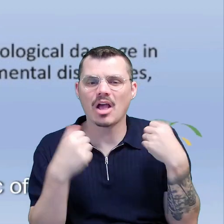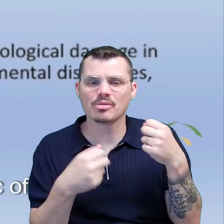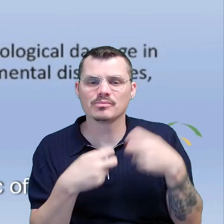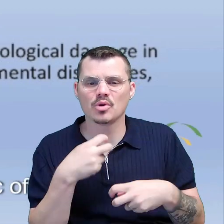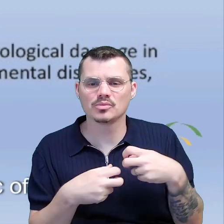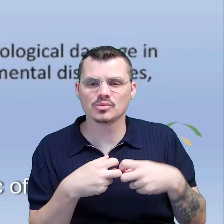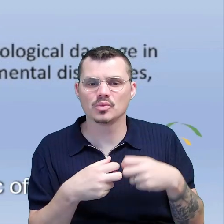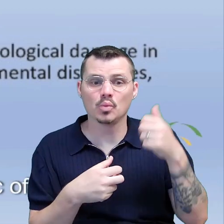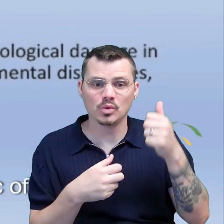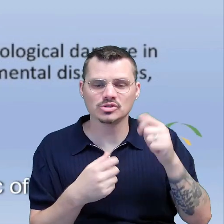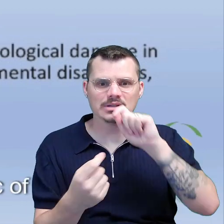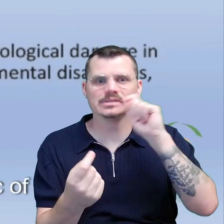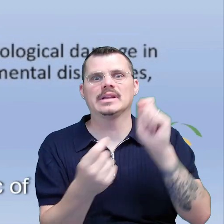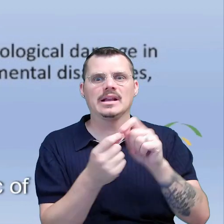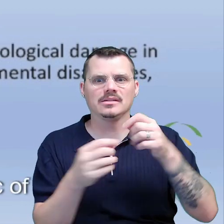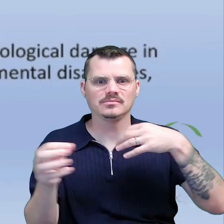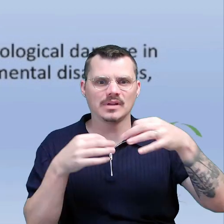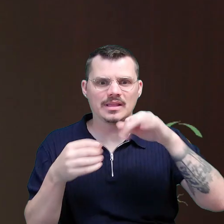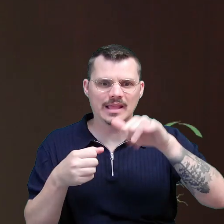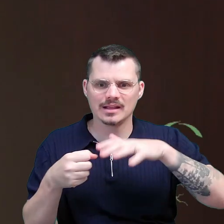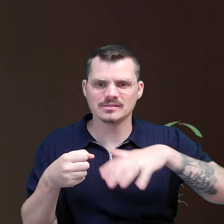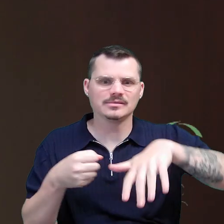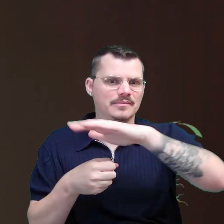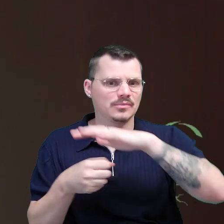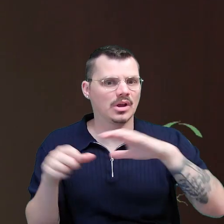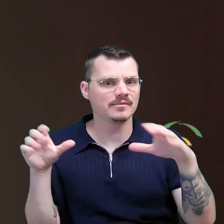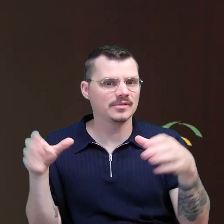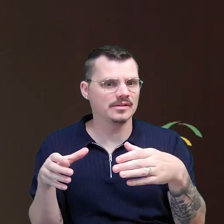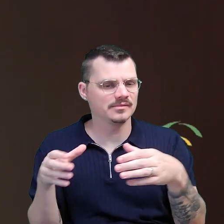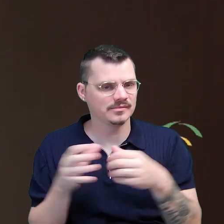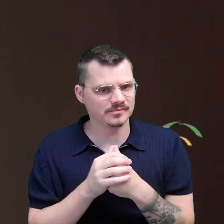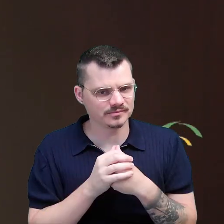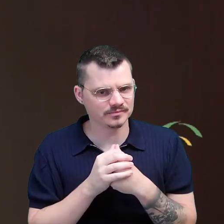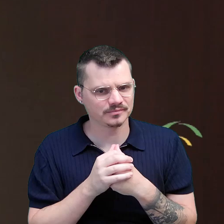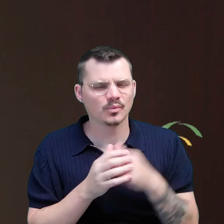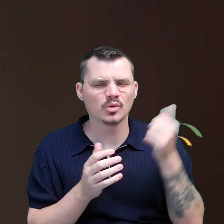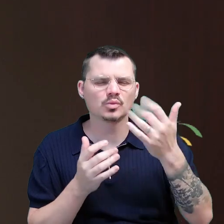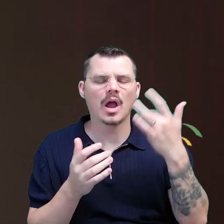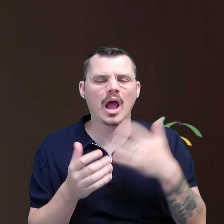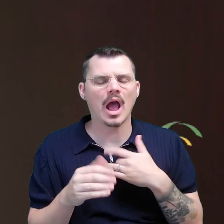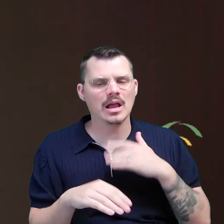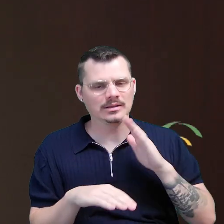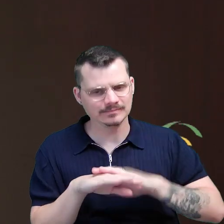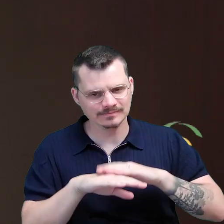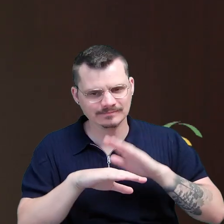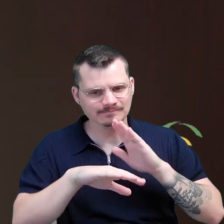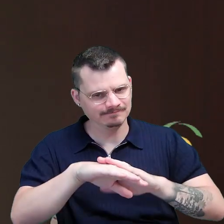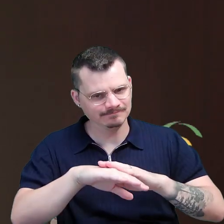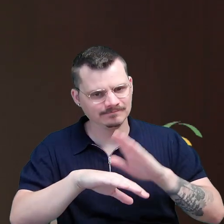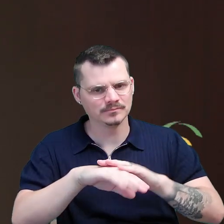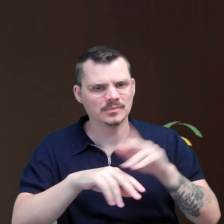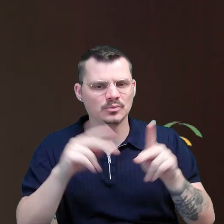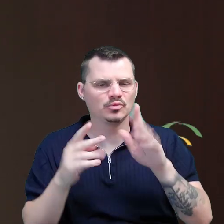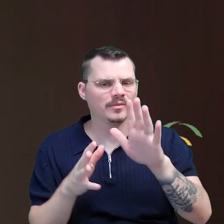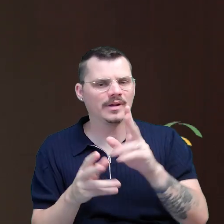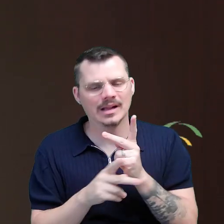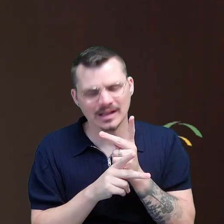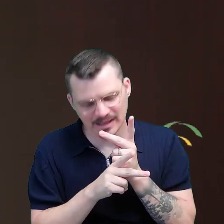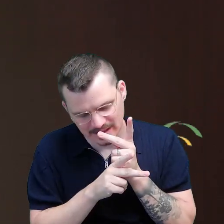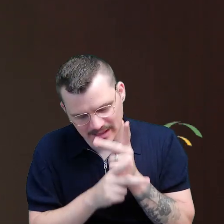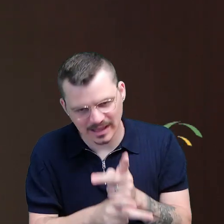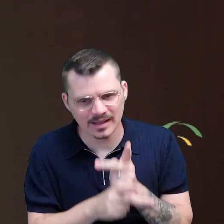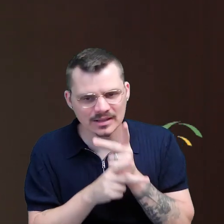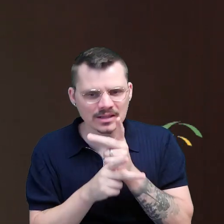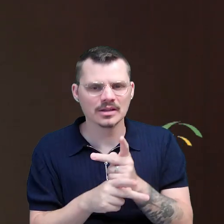which exactly describes the demographic of people. Which is why I implore people to be very, very